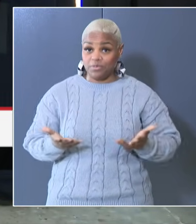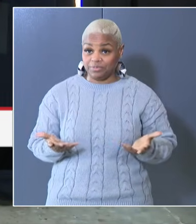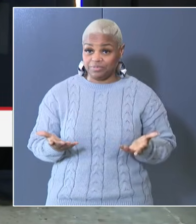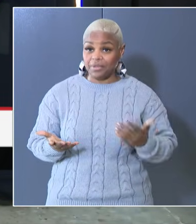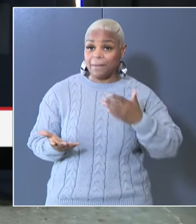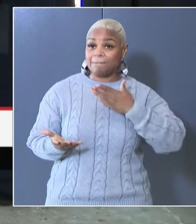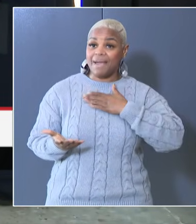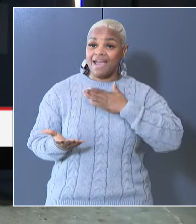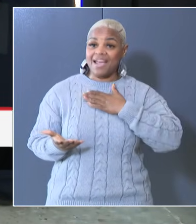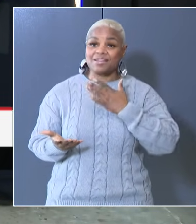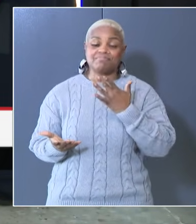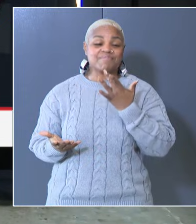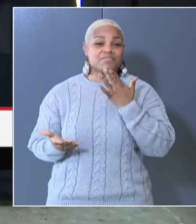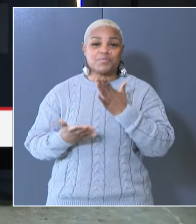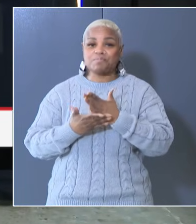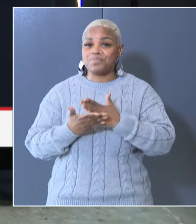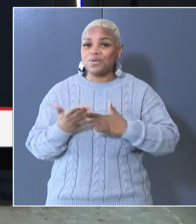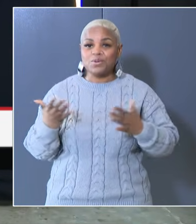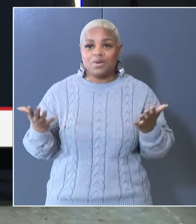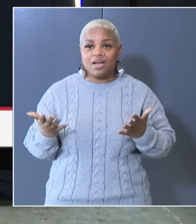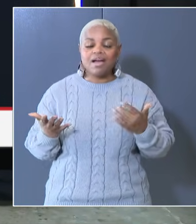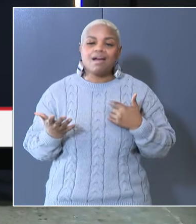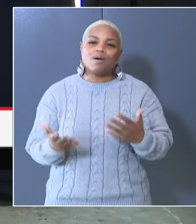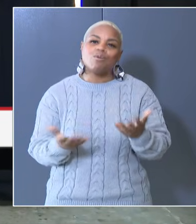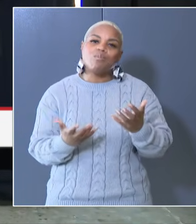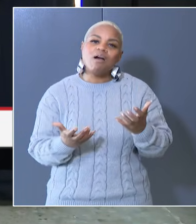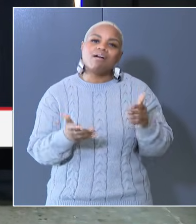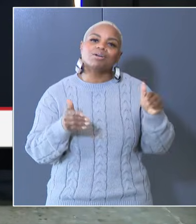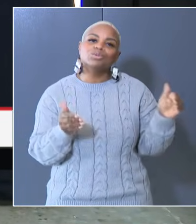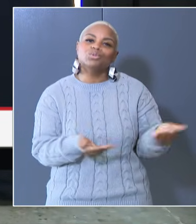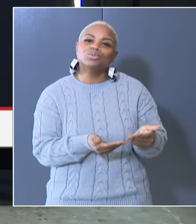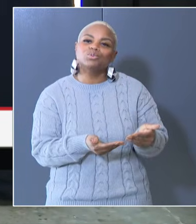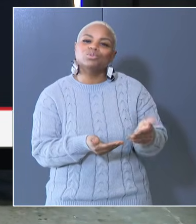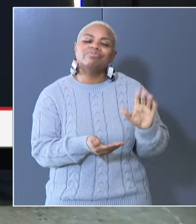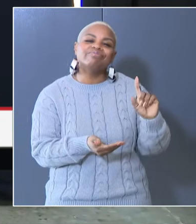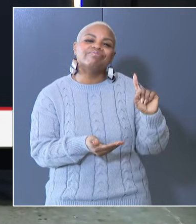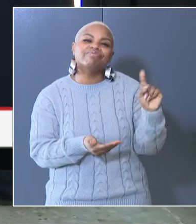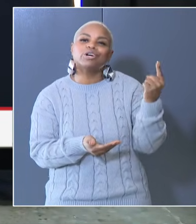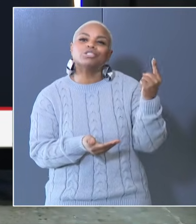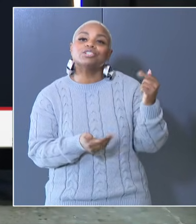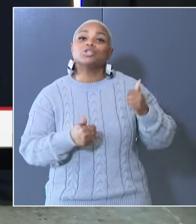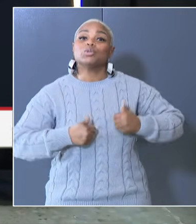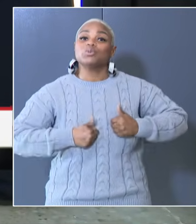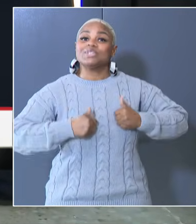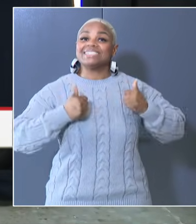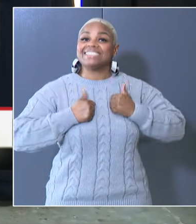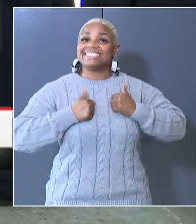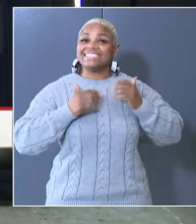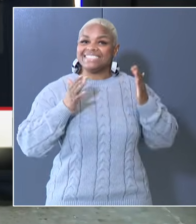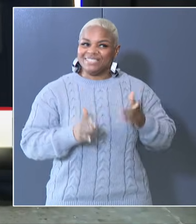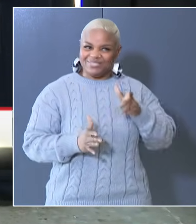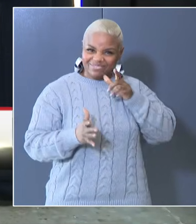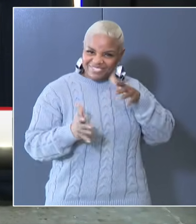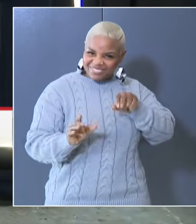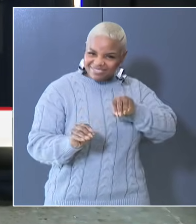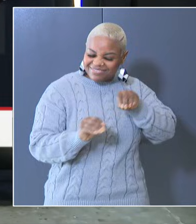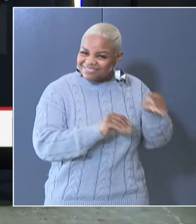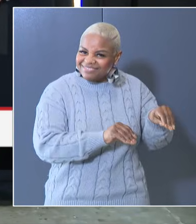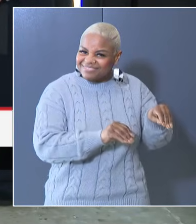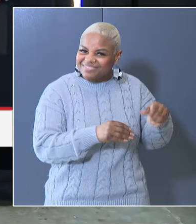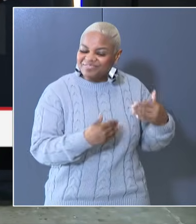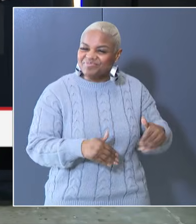part. I want to introduce our first tenant. Ms. Chanel Clark's going to be coming up.